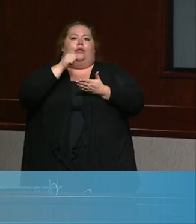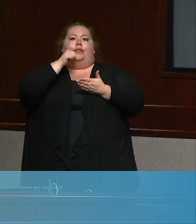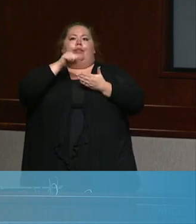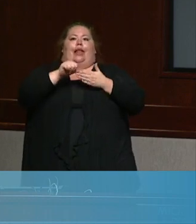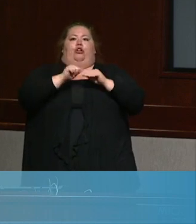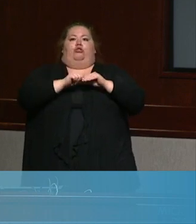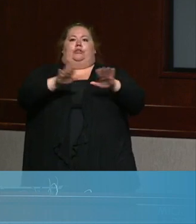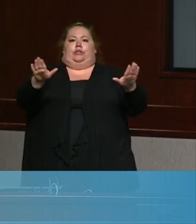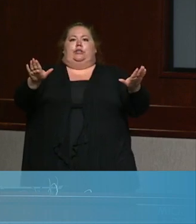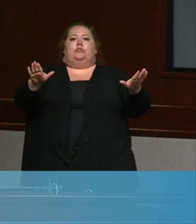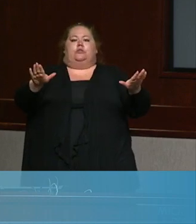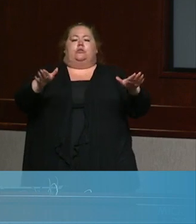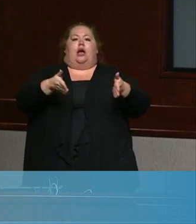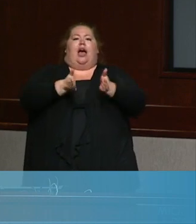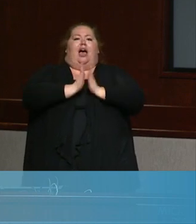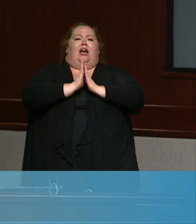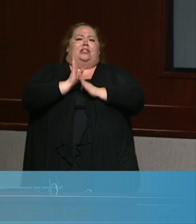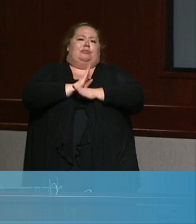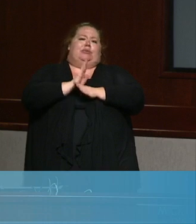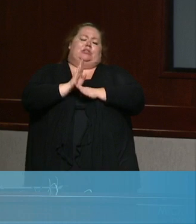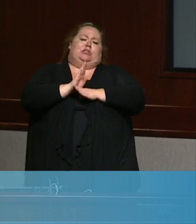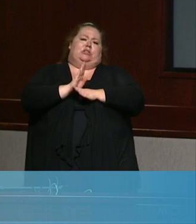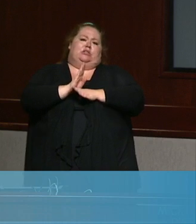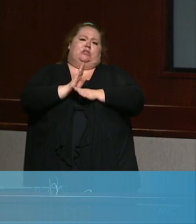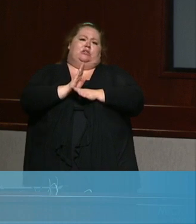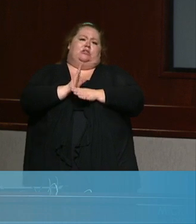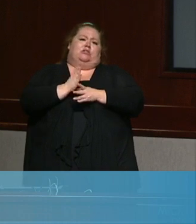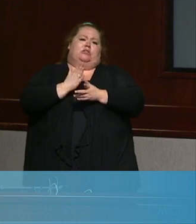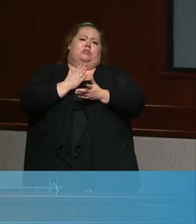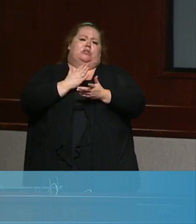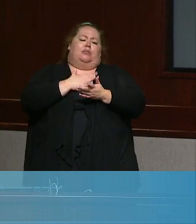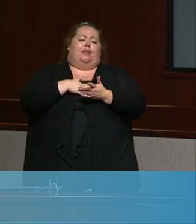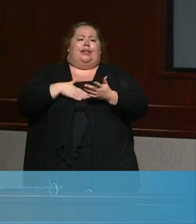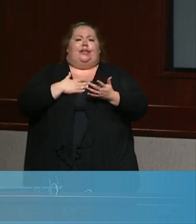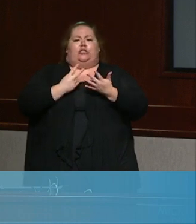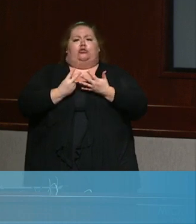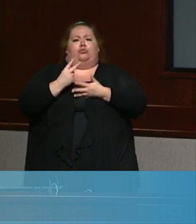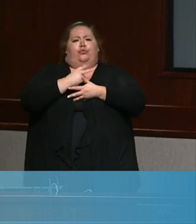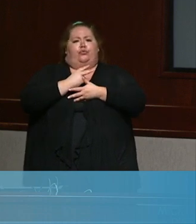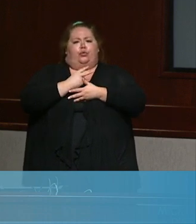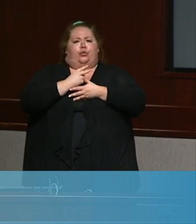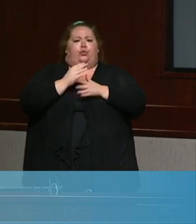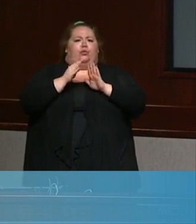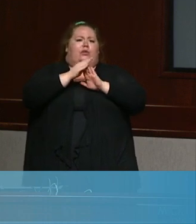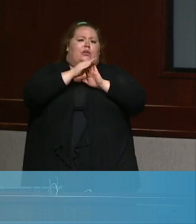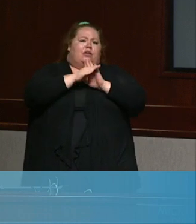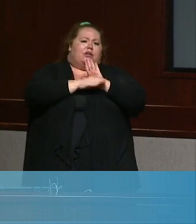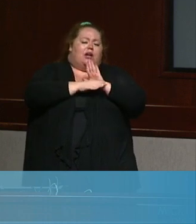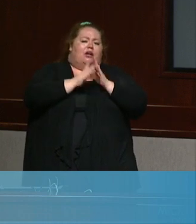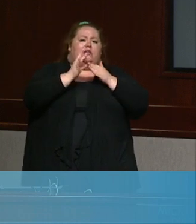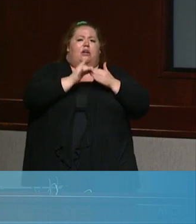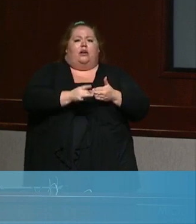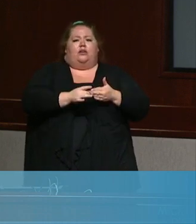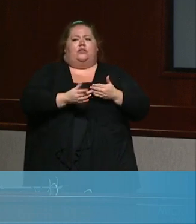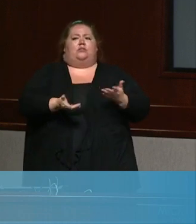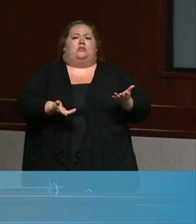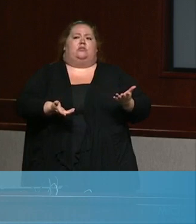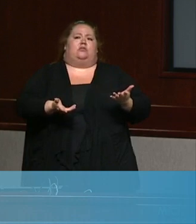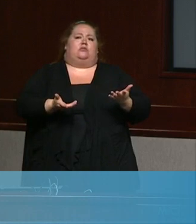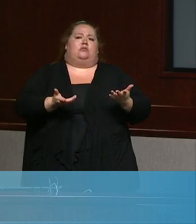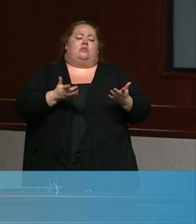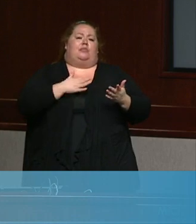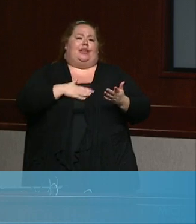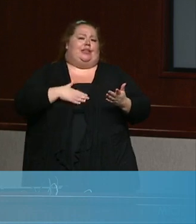letter asking the business to review the guidance documents and to ensure